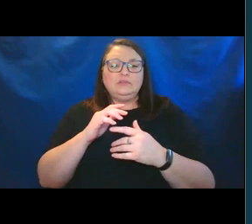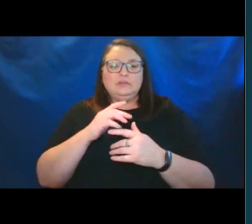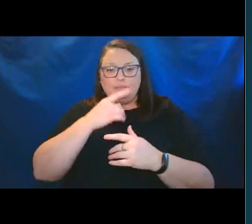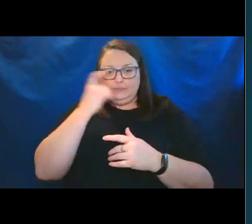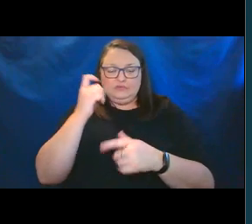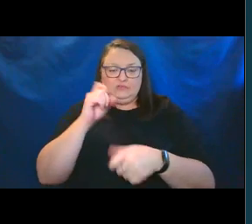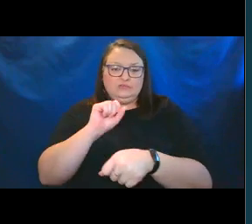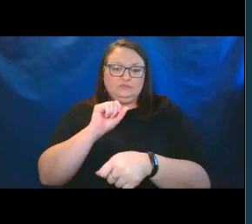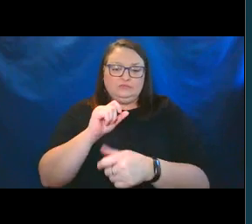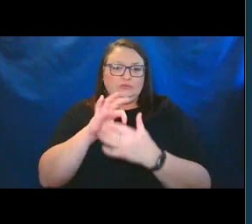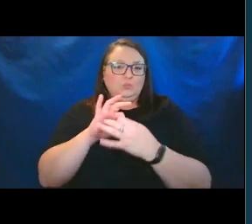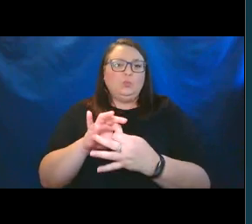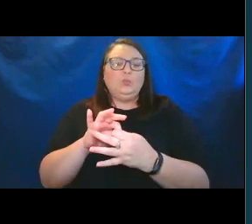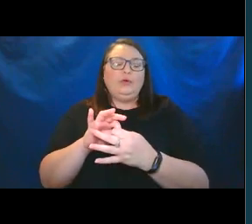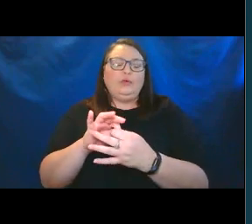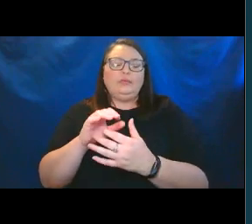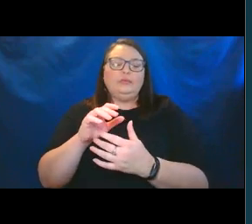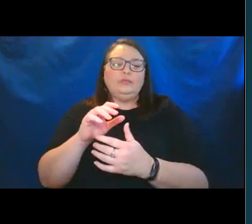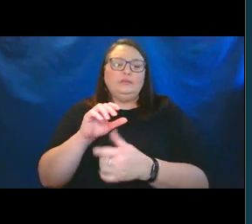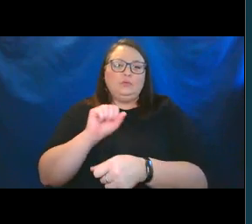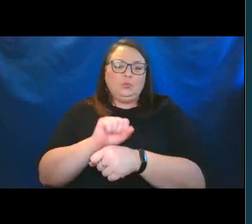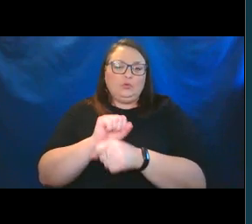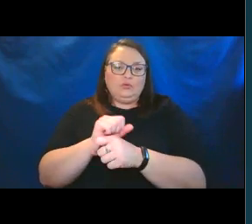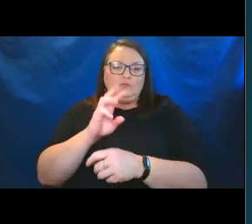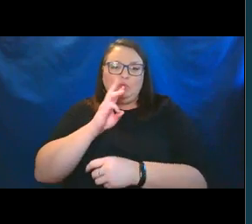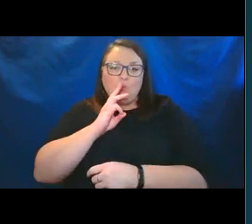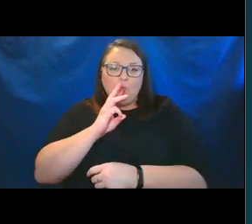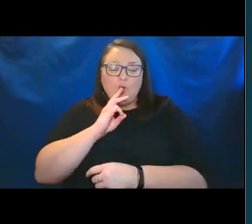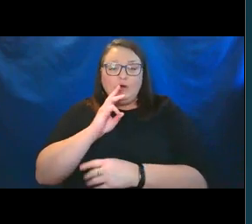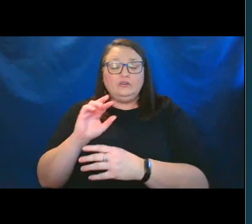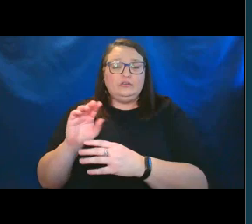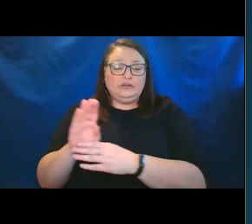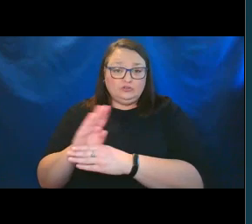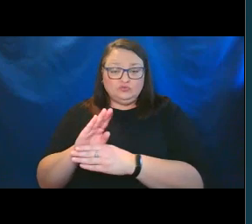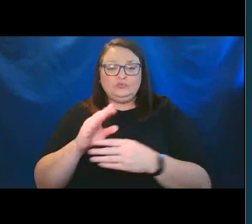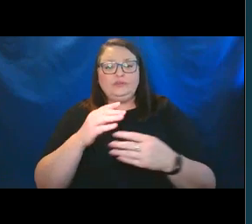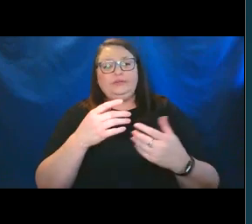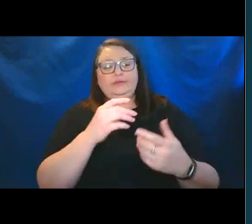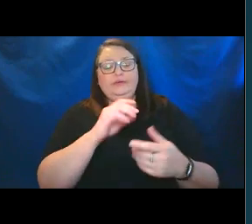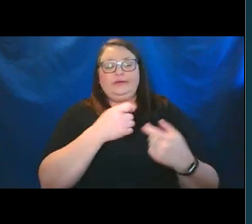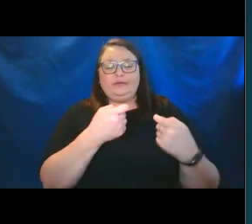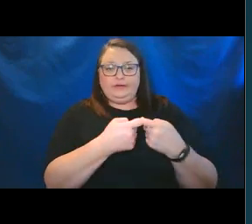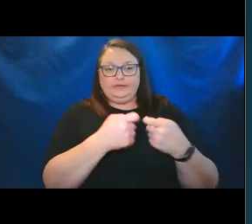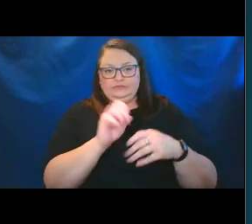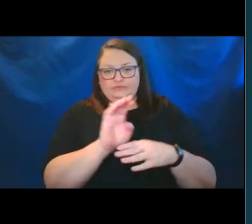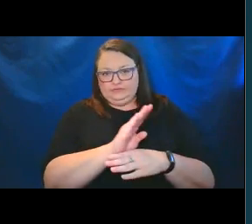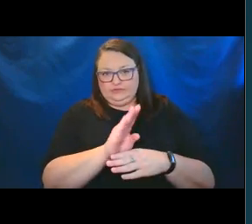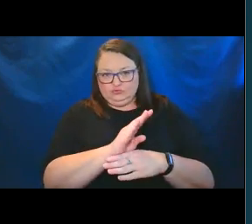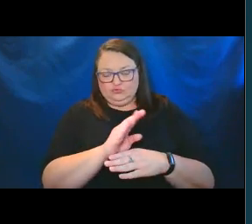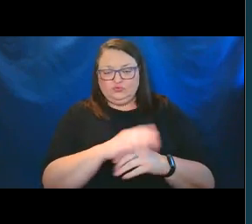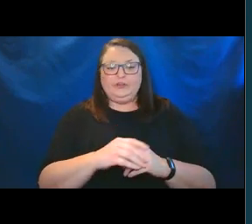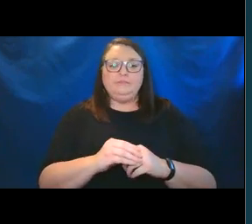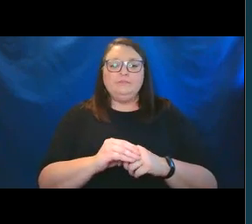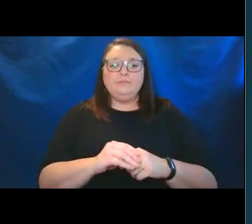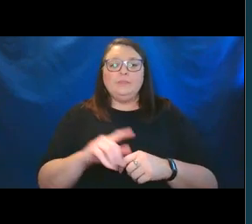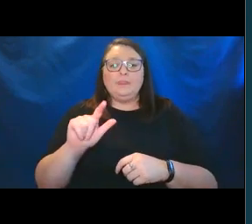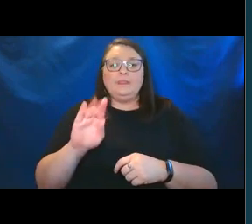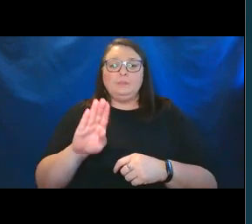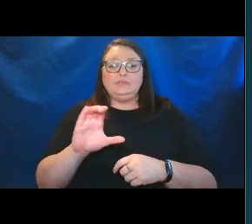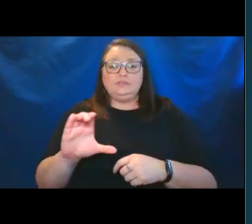and area of water industry, in our water industry and our energy industry. And so, aligned with those threats, LBCC, as the